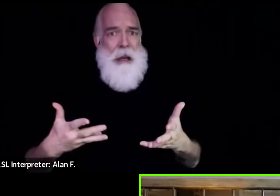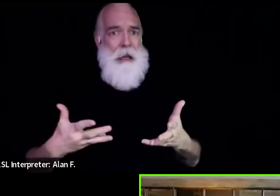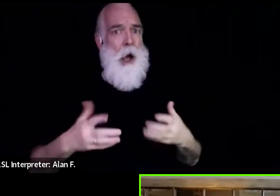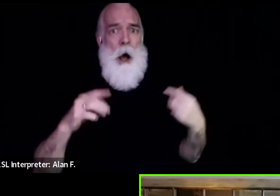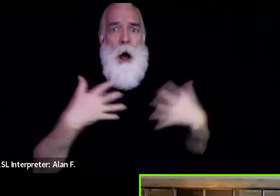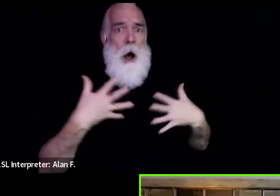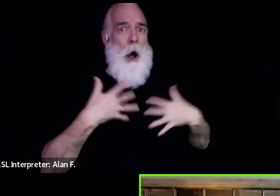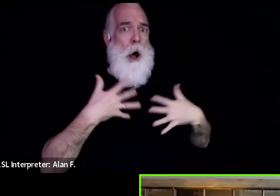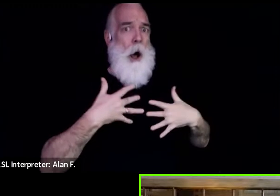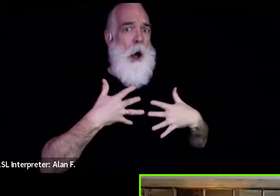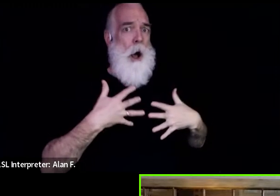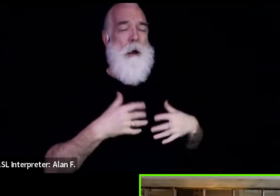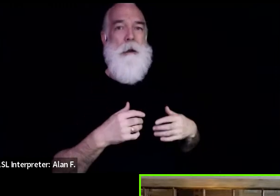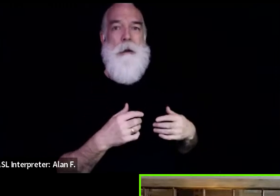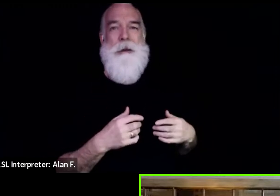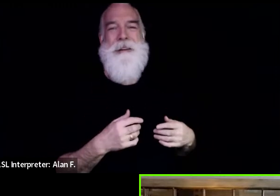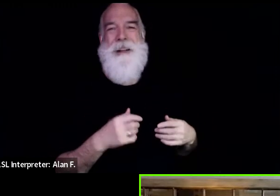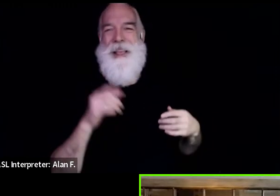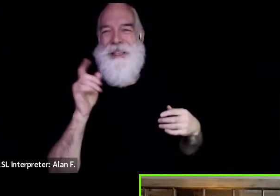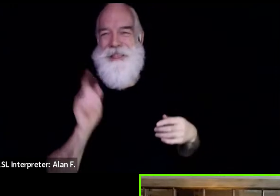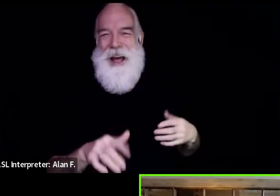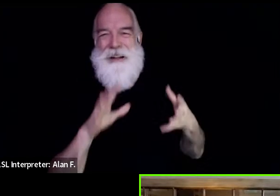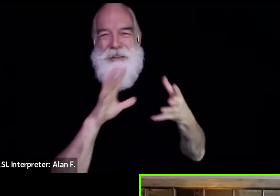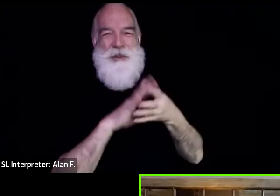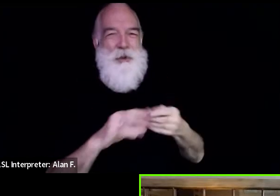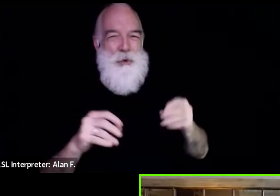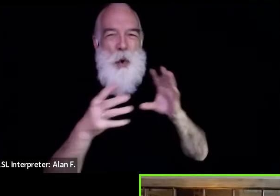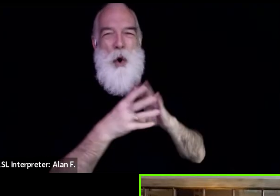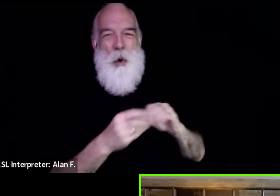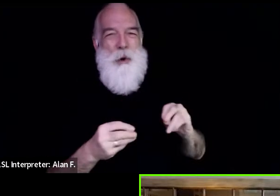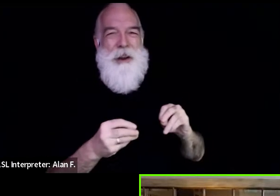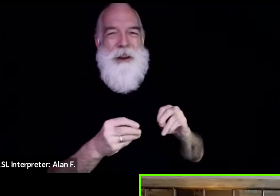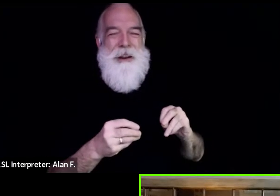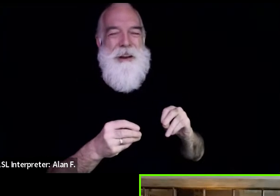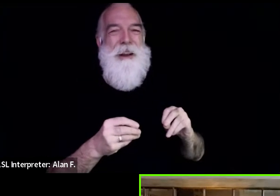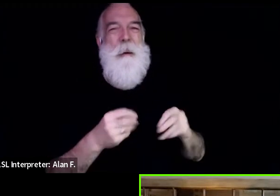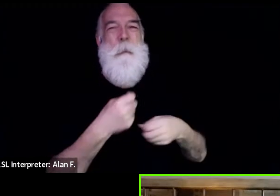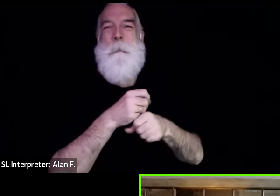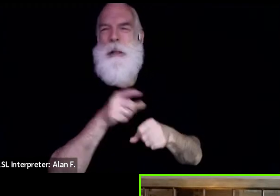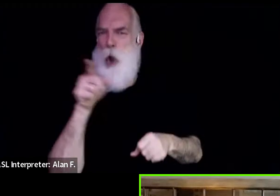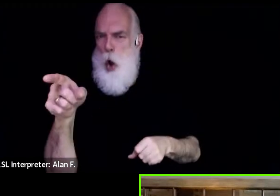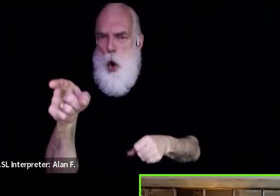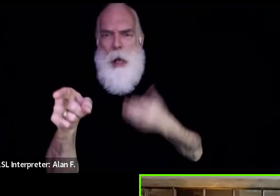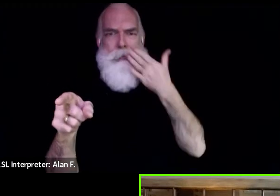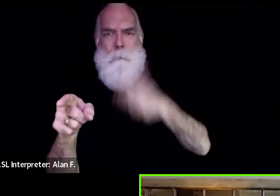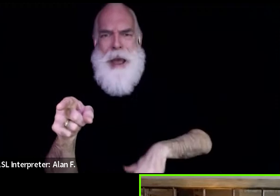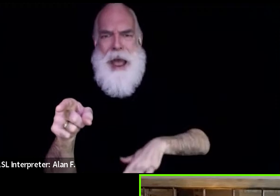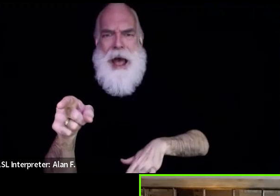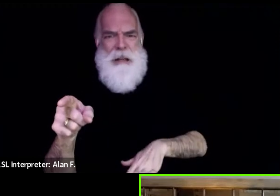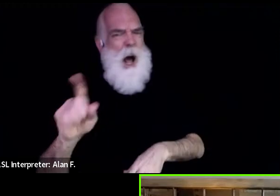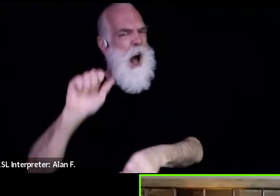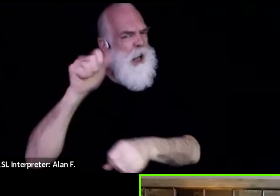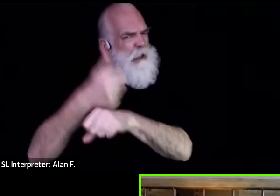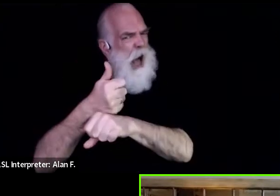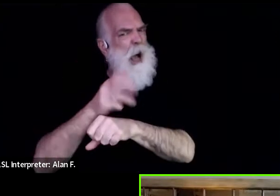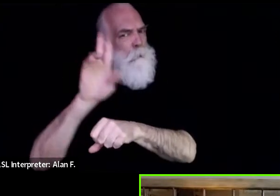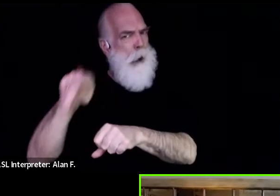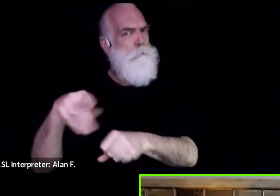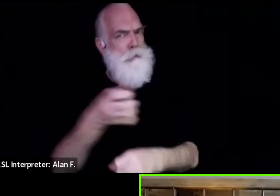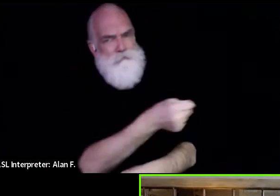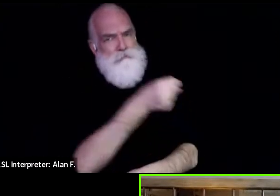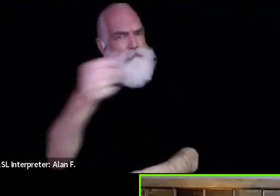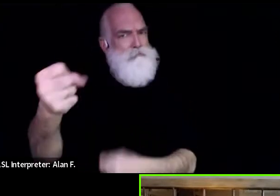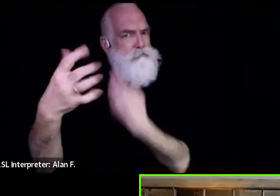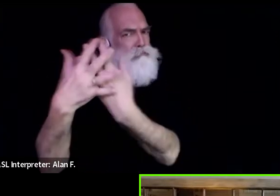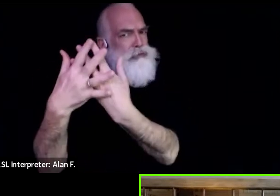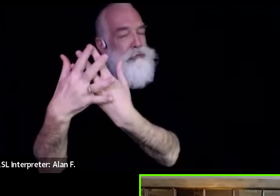very simple to paint that as this person got locked up. They're the bad guy. If you let them out, they're going to come back and get you. And that's not